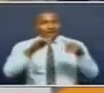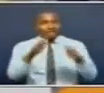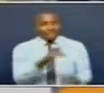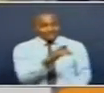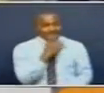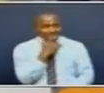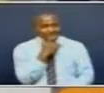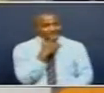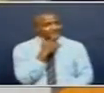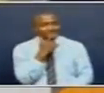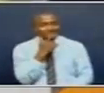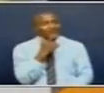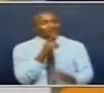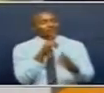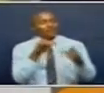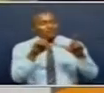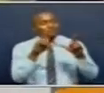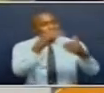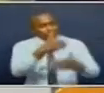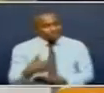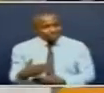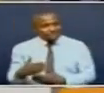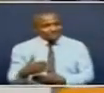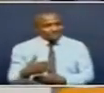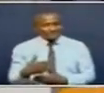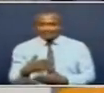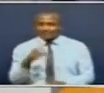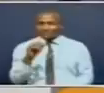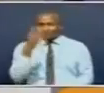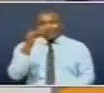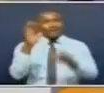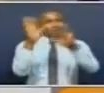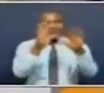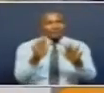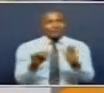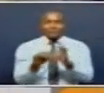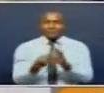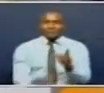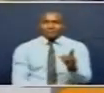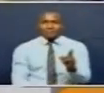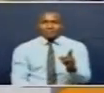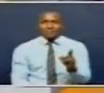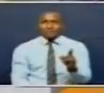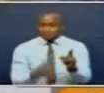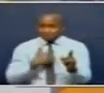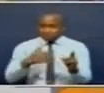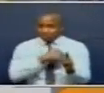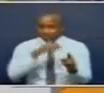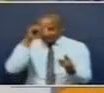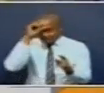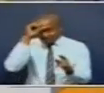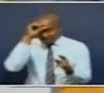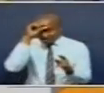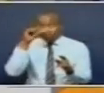to be mortgaged because of vagaries of climate and issues of nature. And therefore, as a government, we